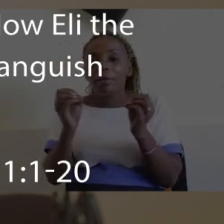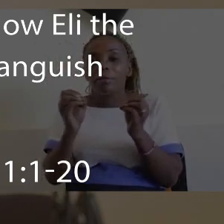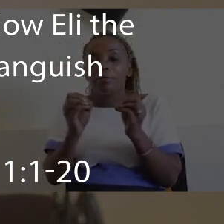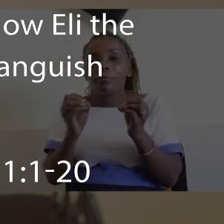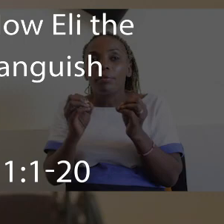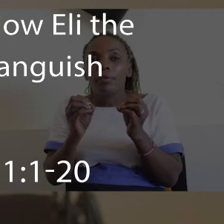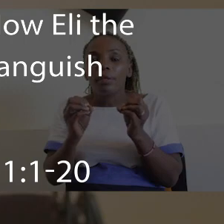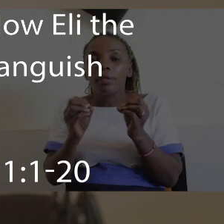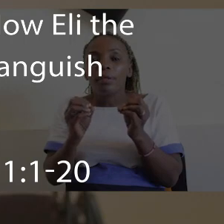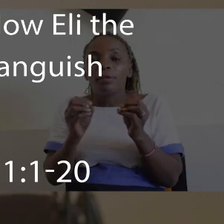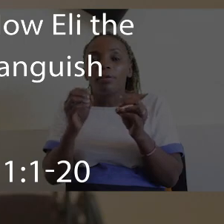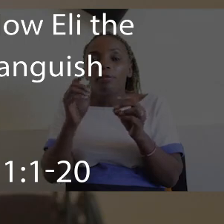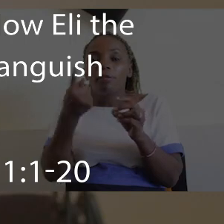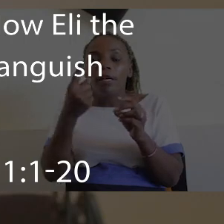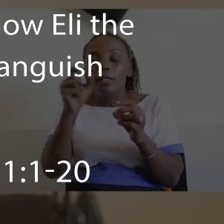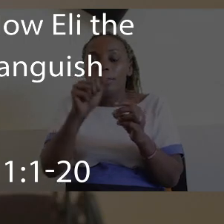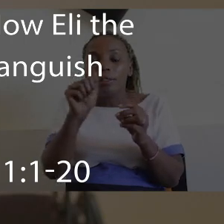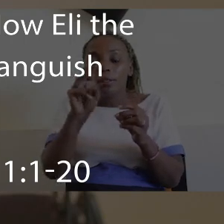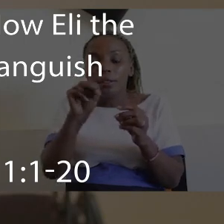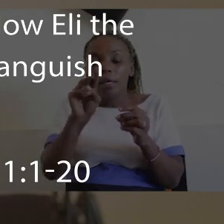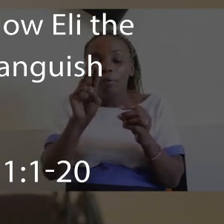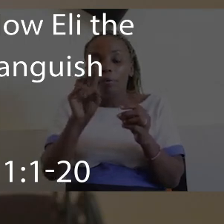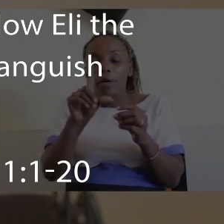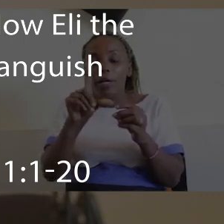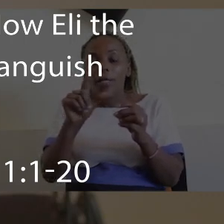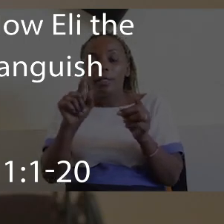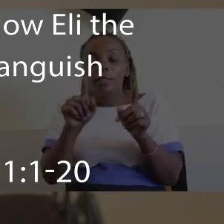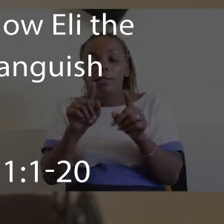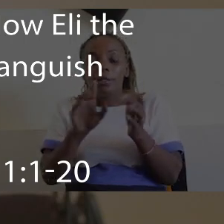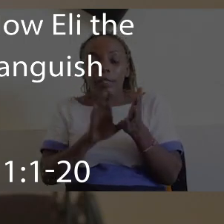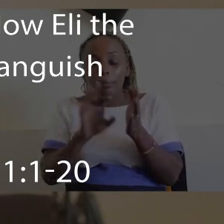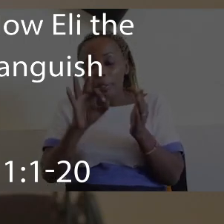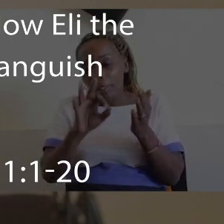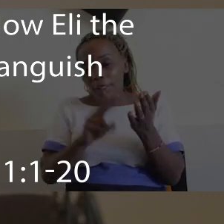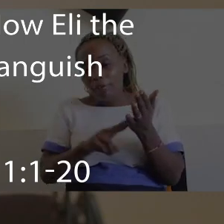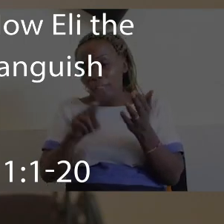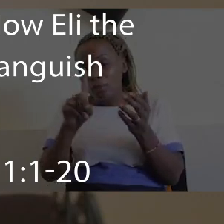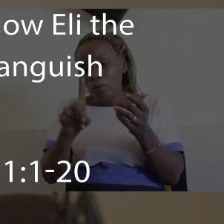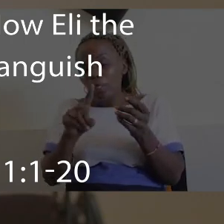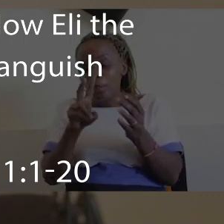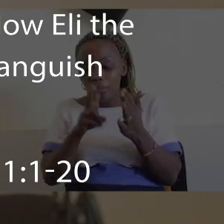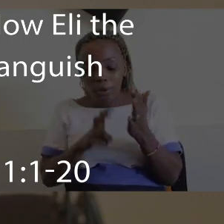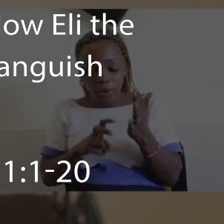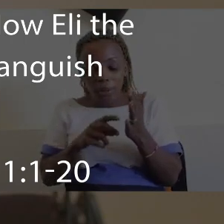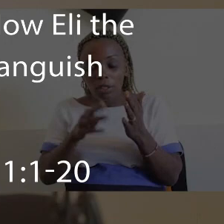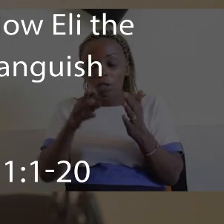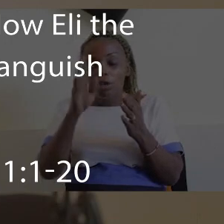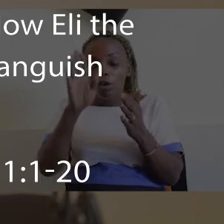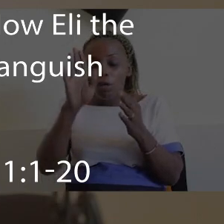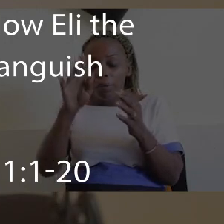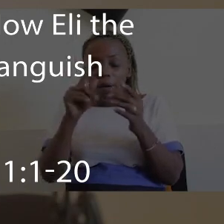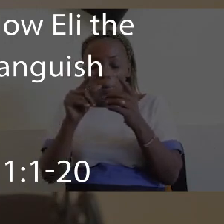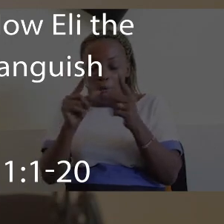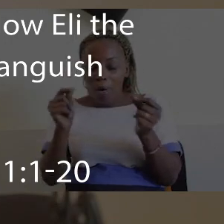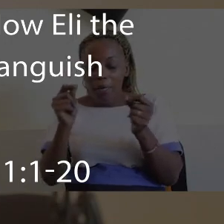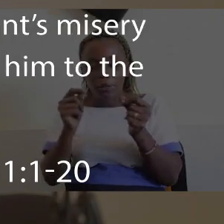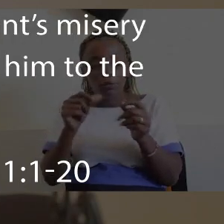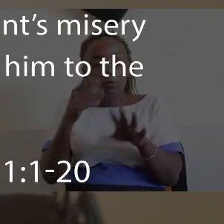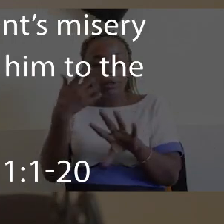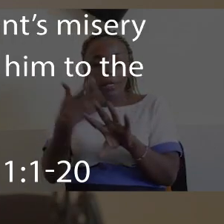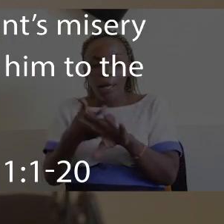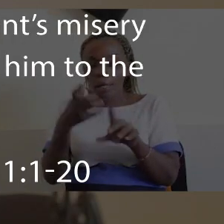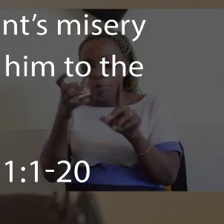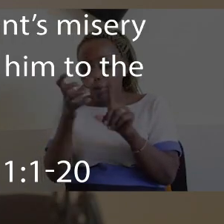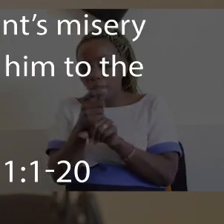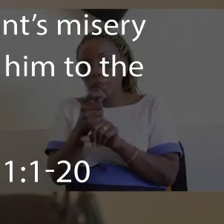is according to 1 Samuel chapter 3 of the same book and verse 1, we see that God's word was rare. And